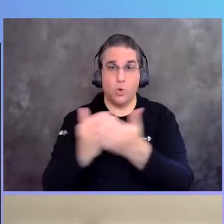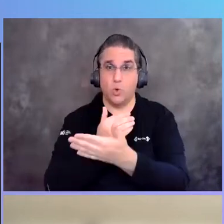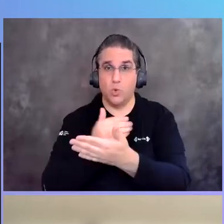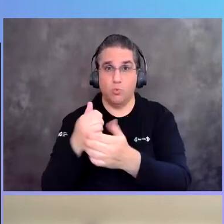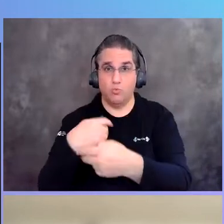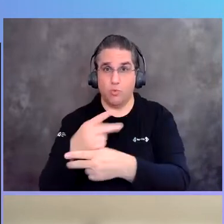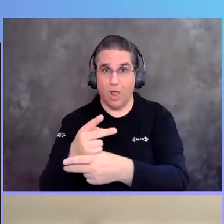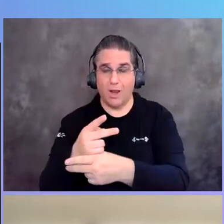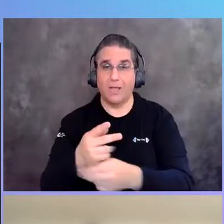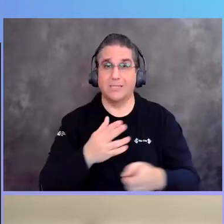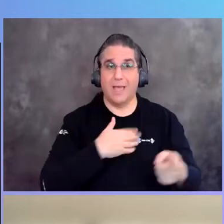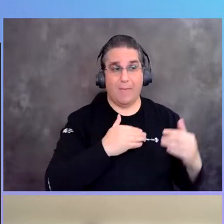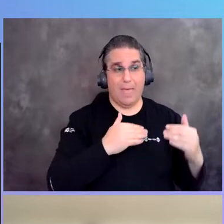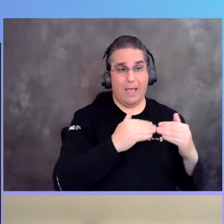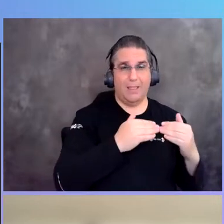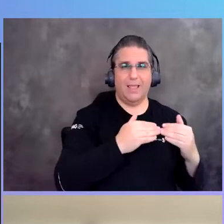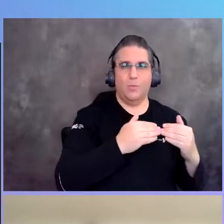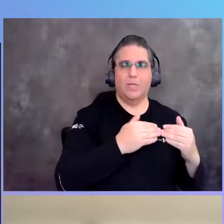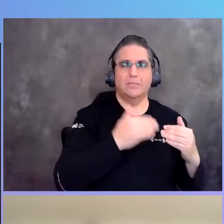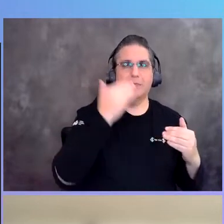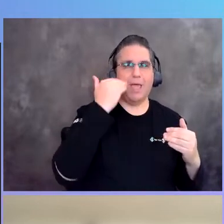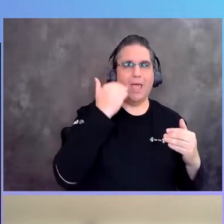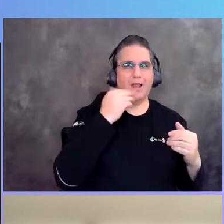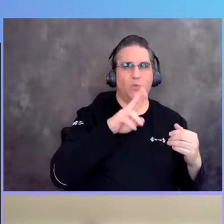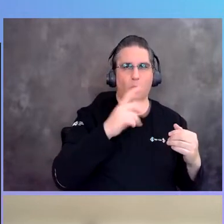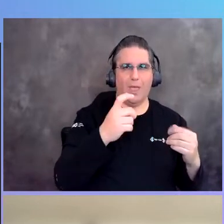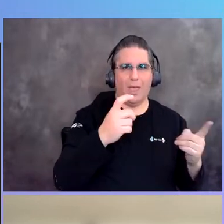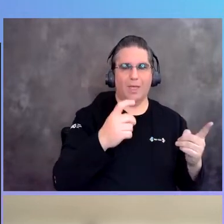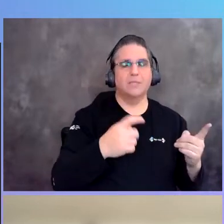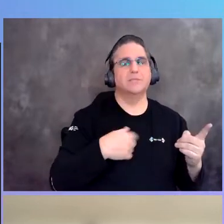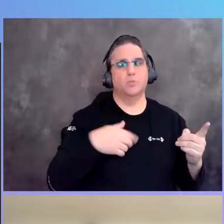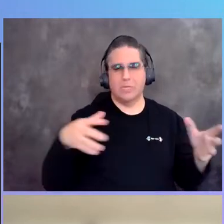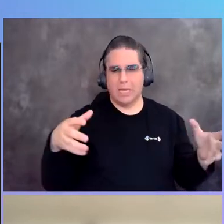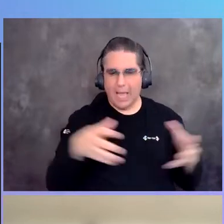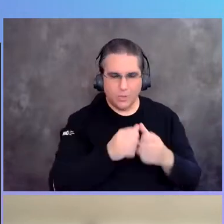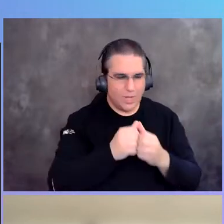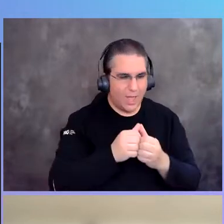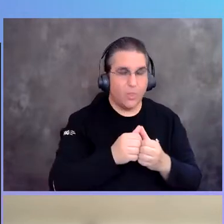doing that. That developed into a whole design thinking academy.